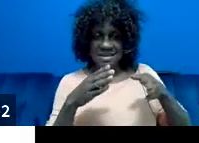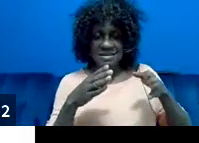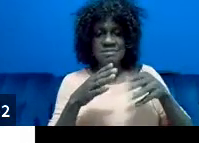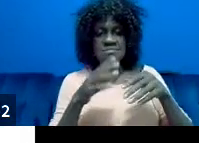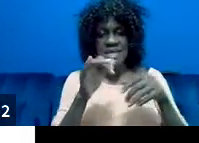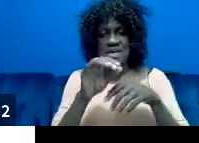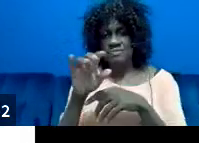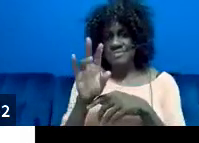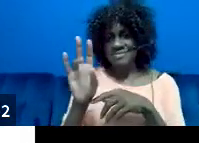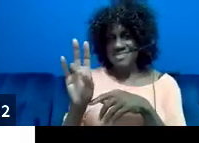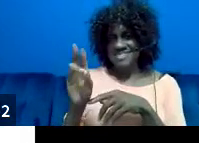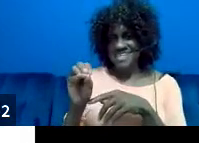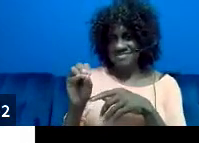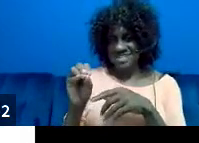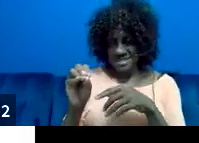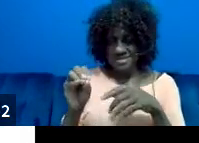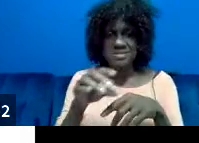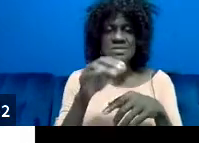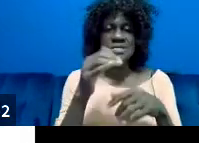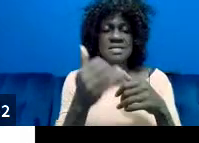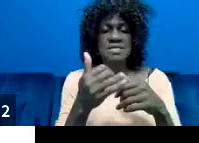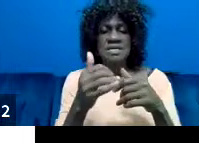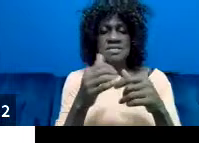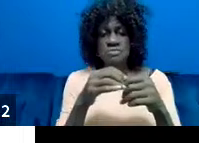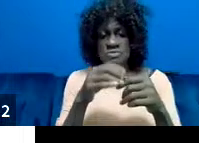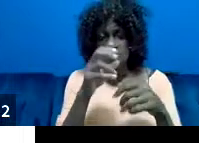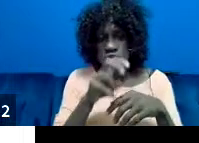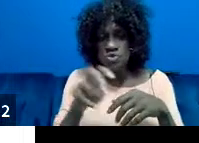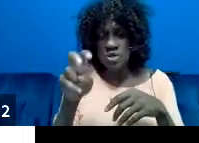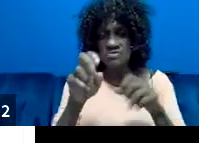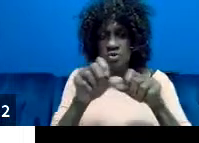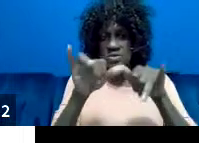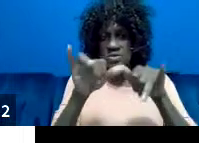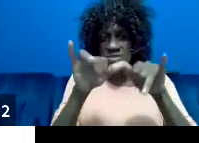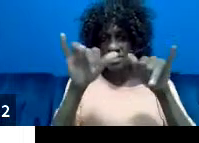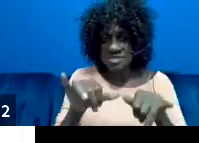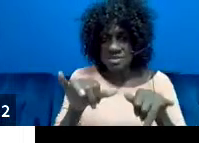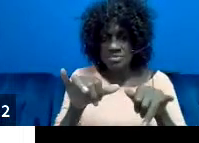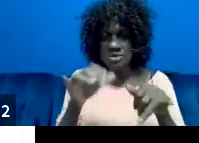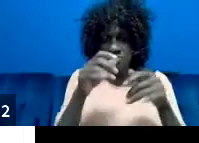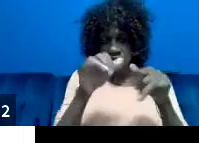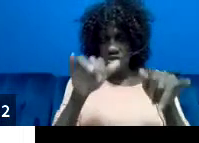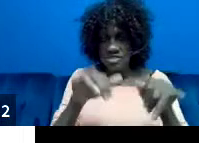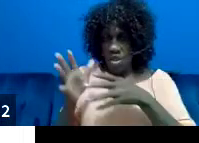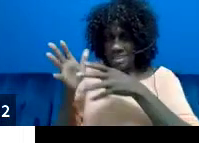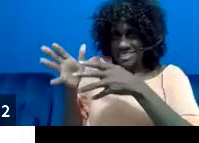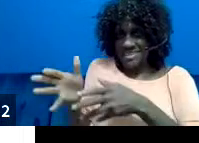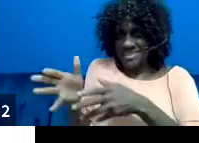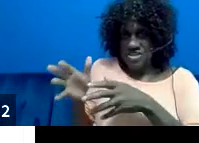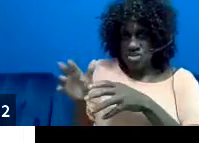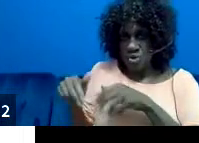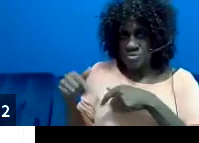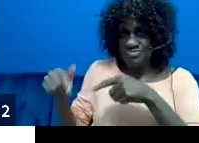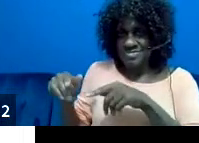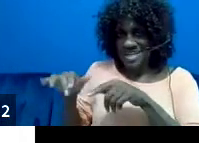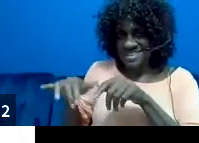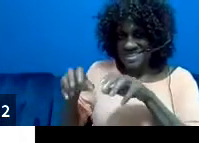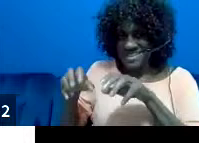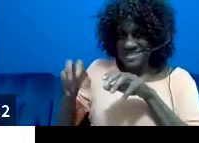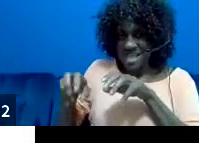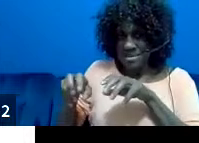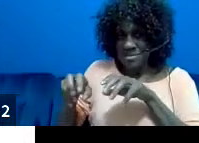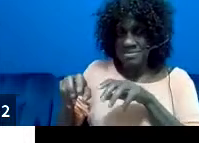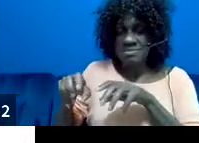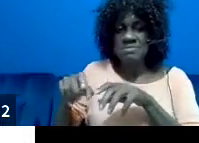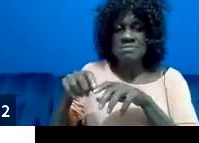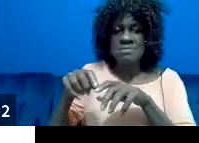on to slide 70, and it talks about that transfer system design. Imagine transferring, leaving your mobility device over here at that step, and you bump down,